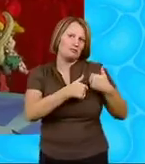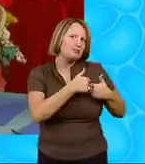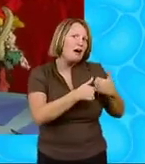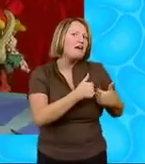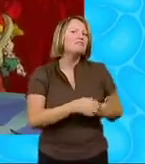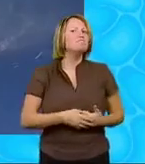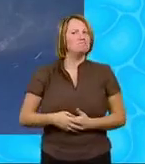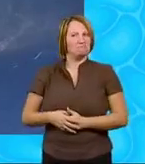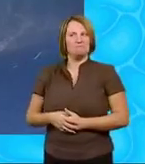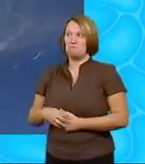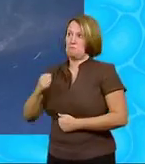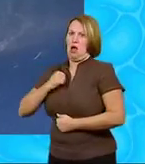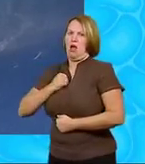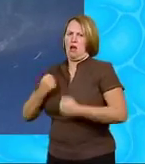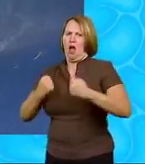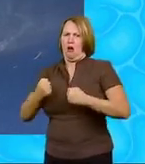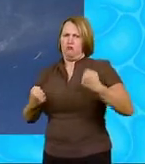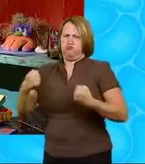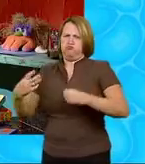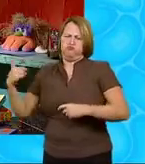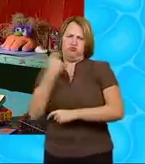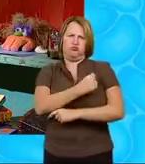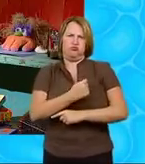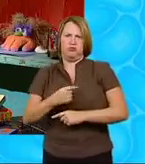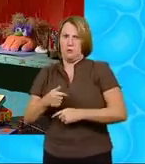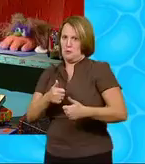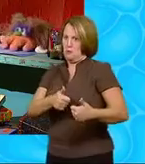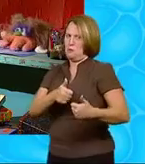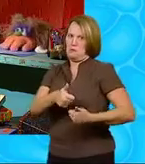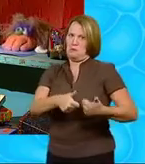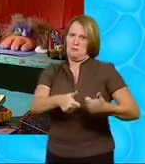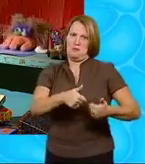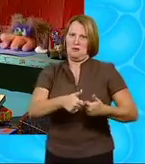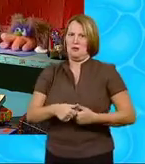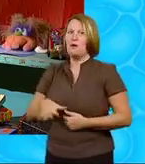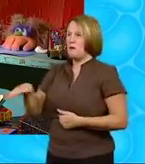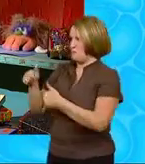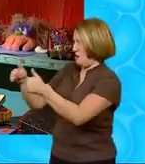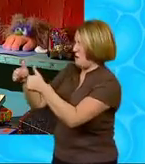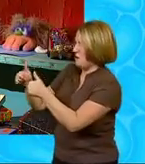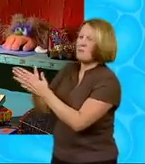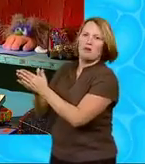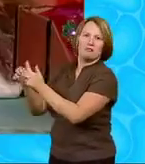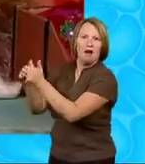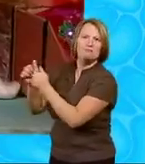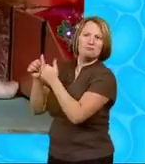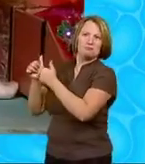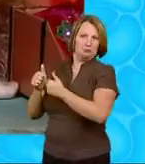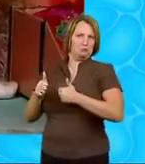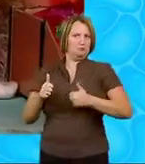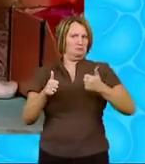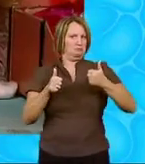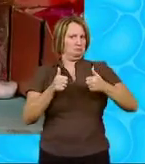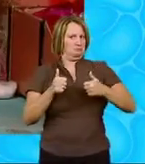Mine's a racing car that's going really fast. Yeah, that's great. Say, well done, Scribble. Well done, Scribble. All right, good stuff. Chris?